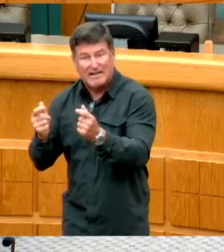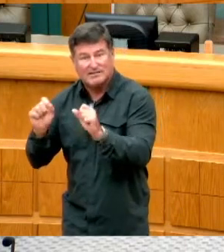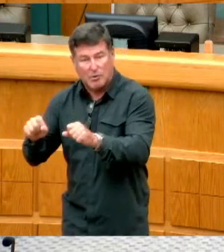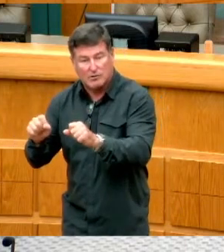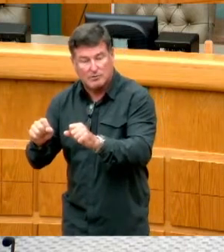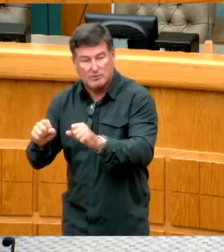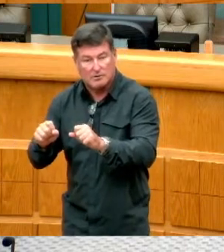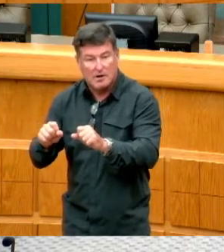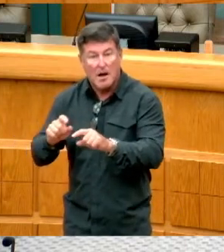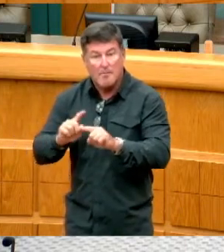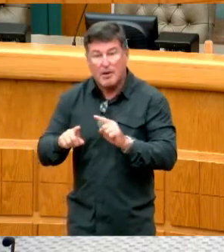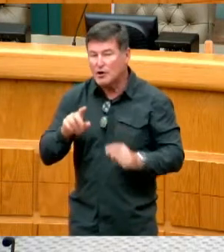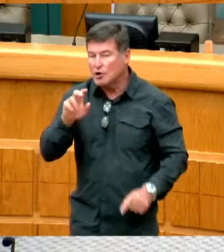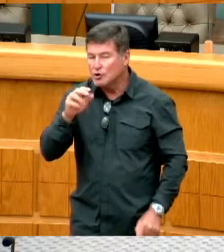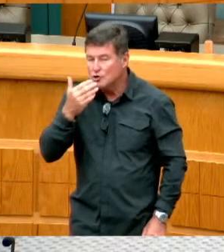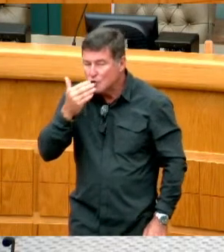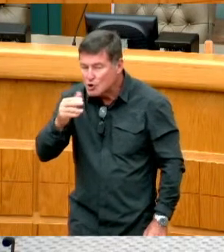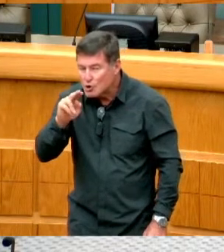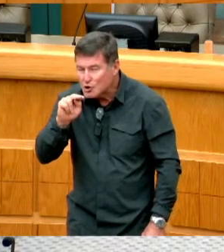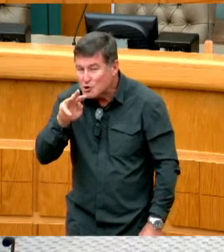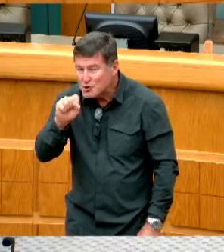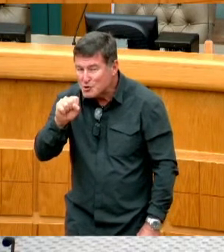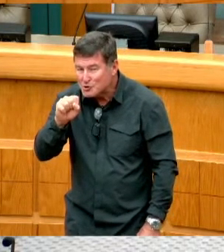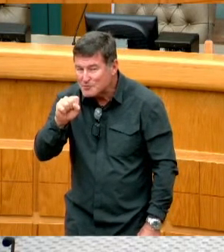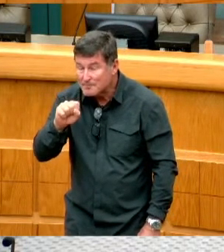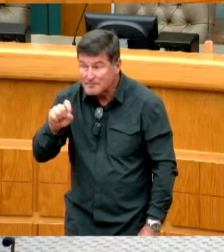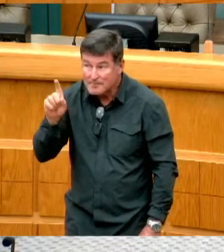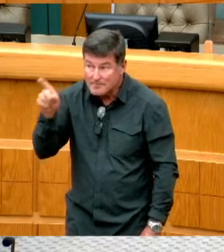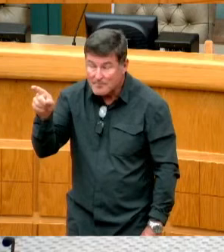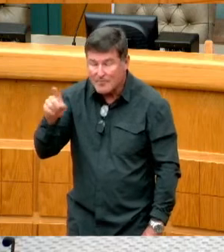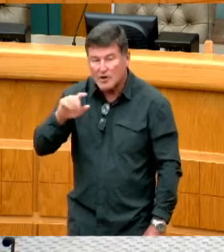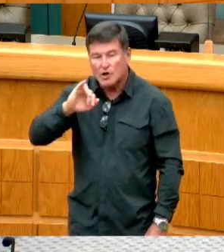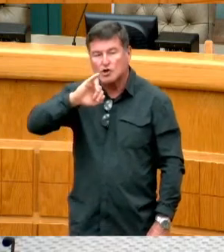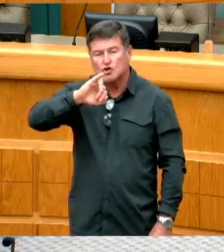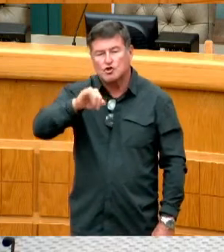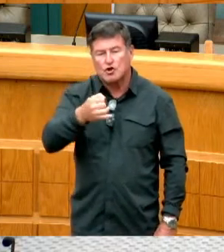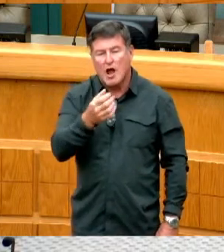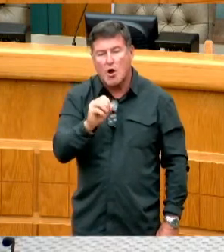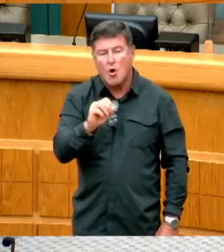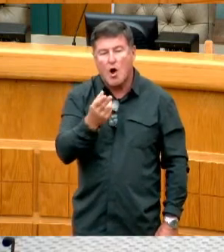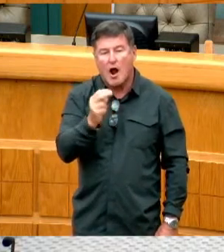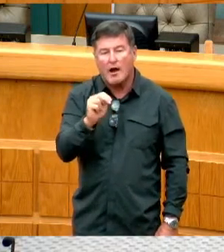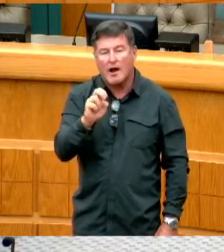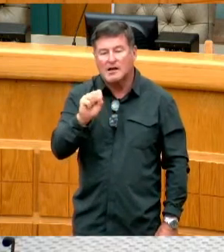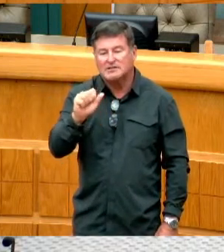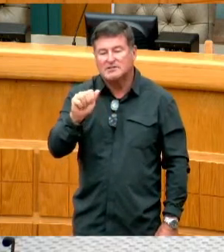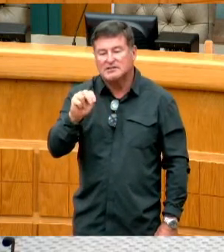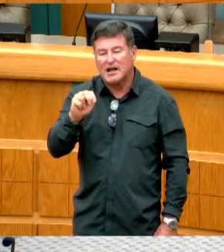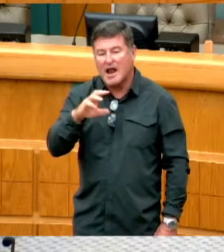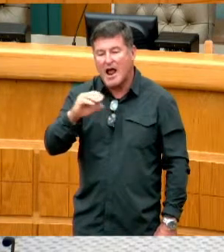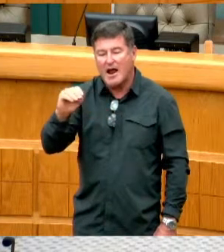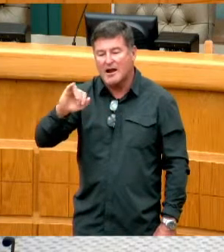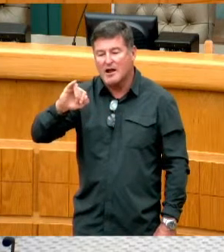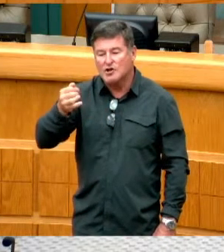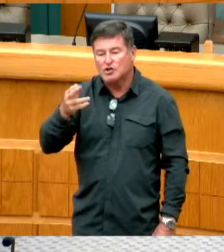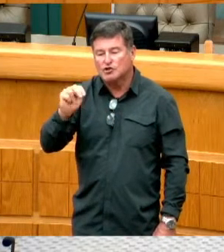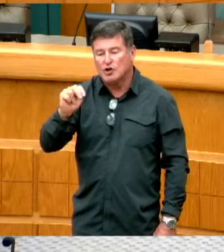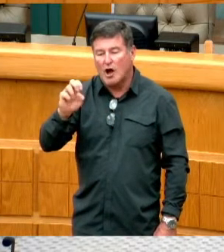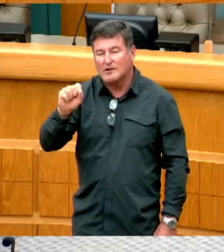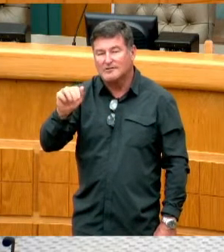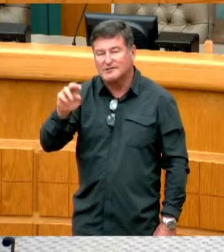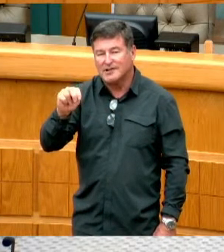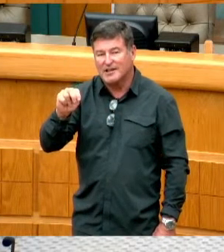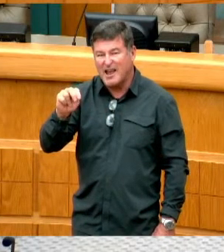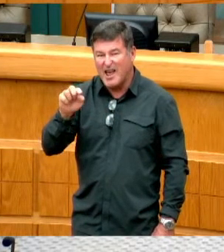Johnson, the manufacturer, has a vaccine candidate. That's what they call it when they're ready. And they want to submit for approval